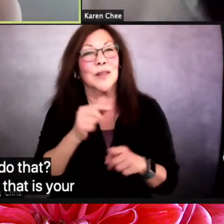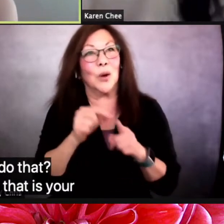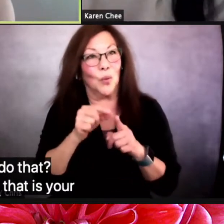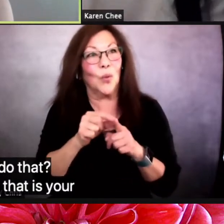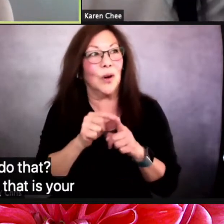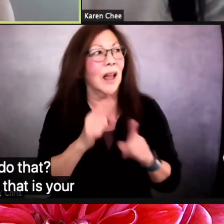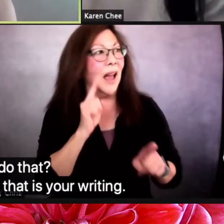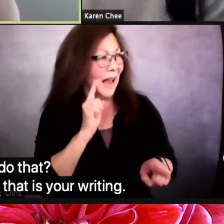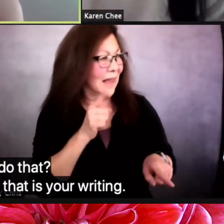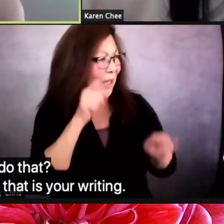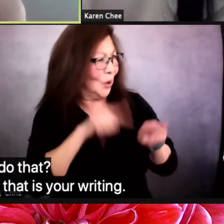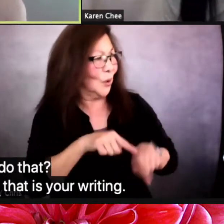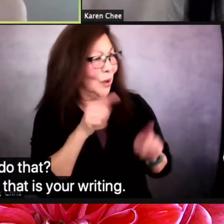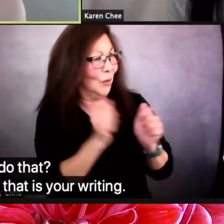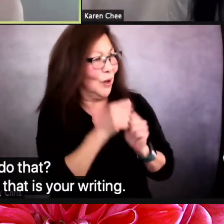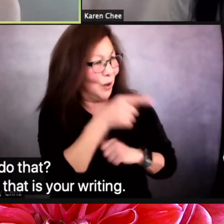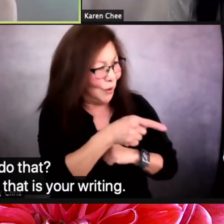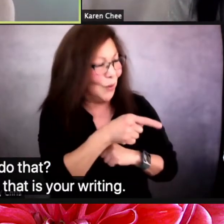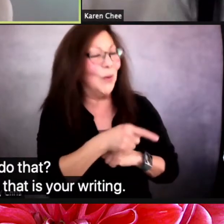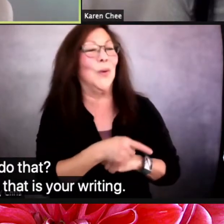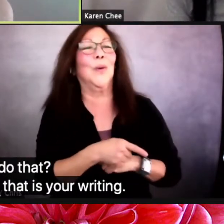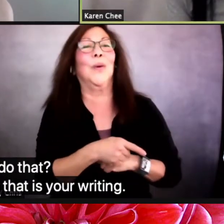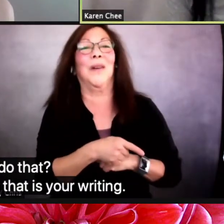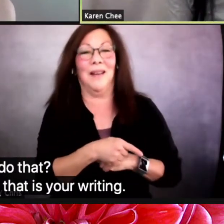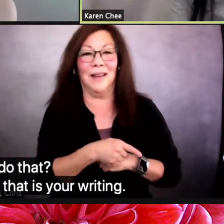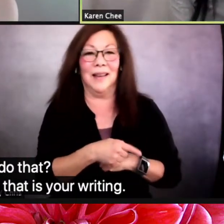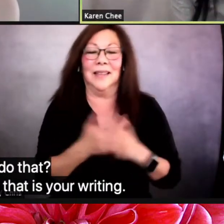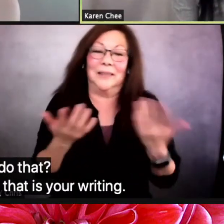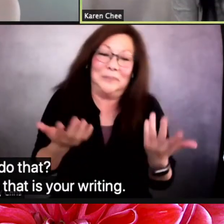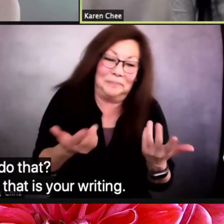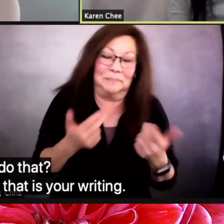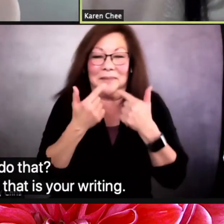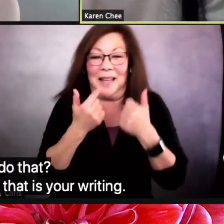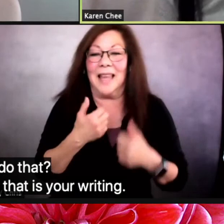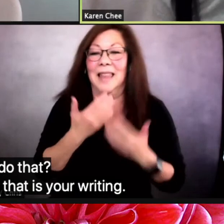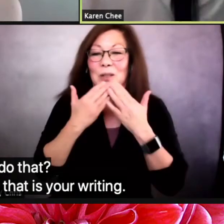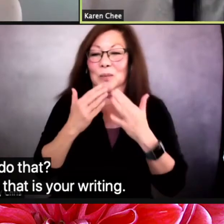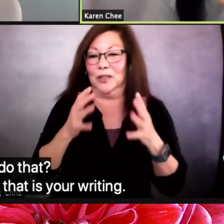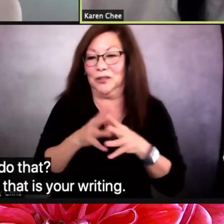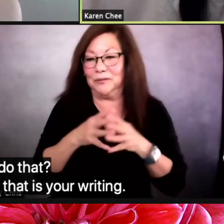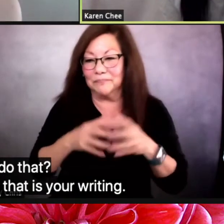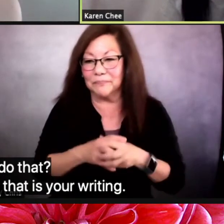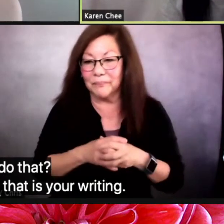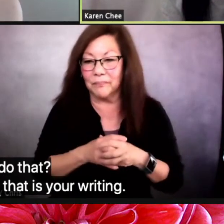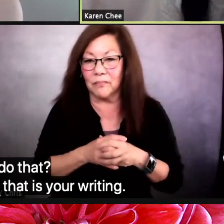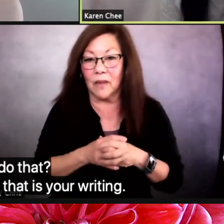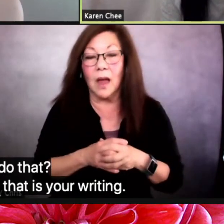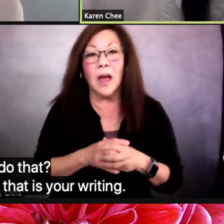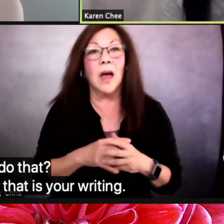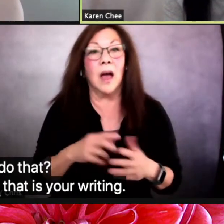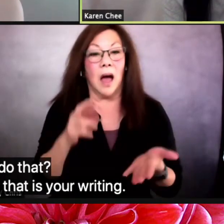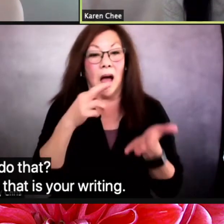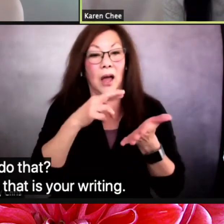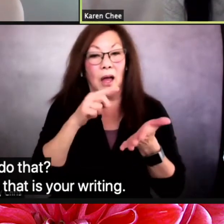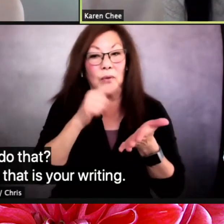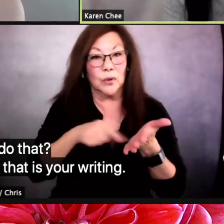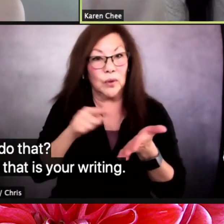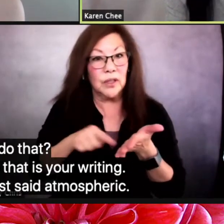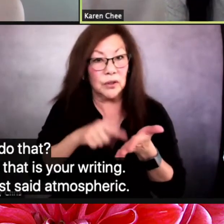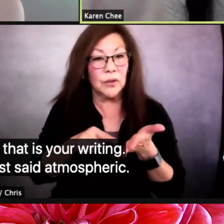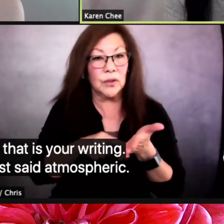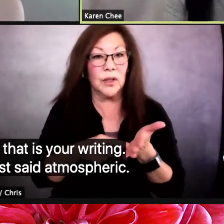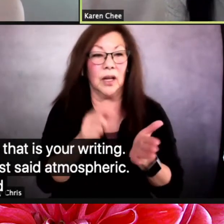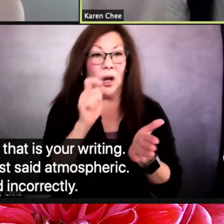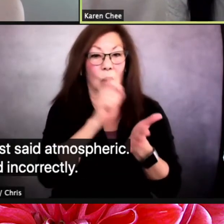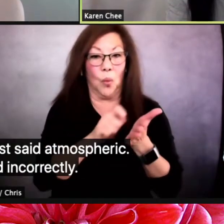you. They can only Okay, mean that they're agreeing with you. thank you so much. Um, well, I was researching, and I wrote a